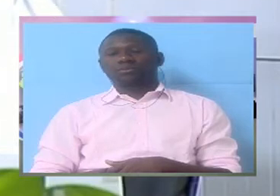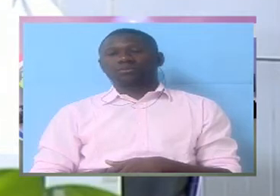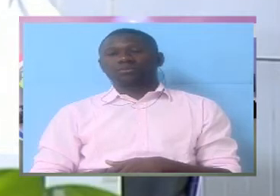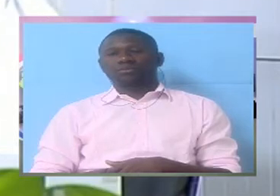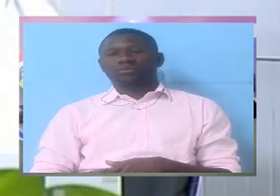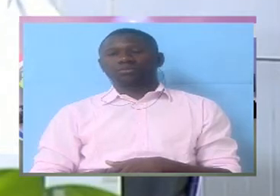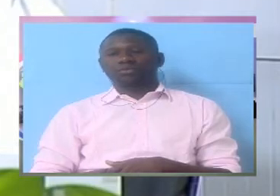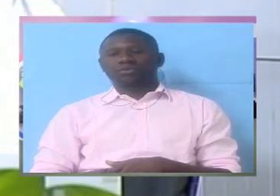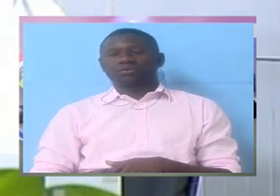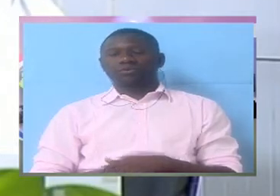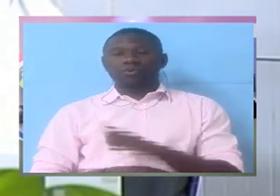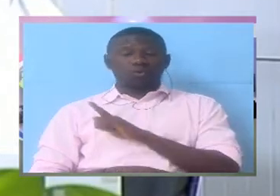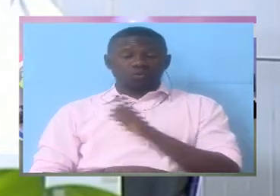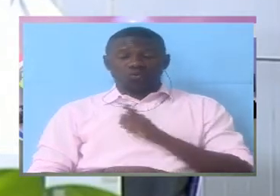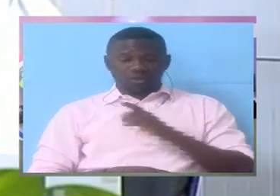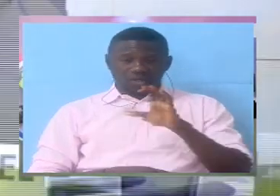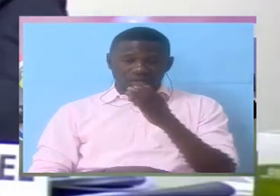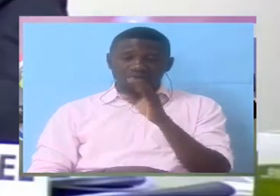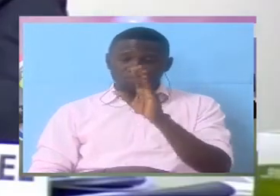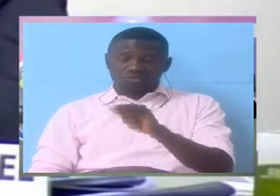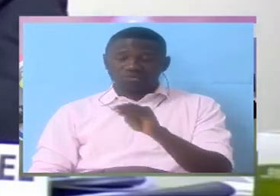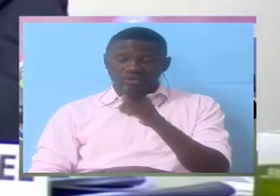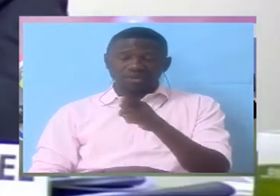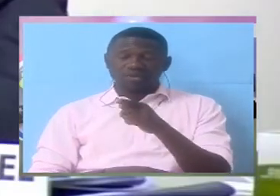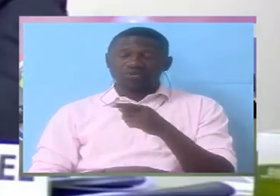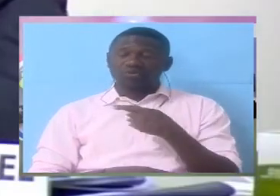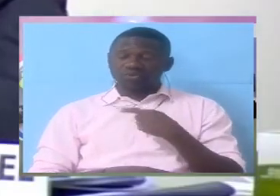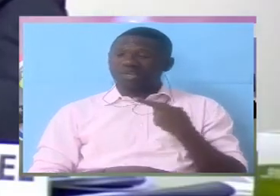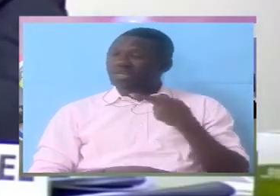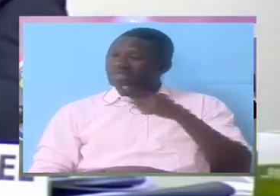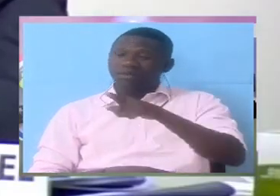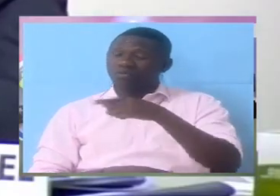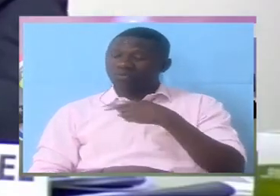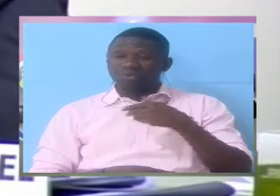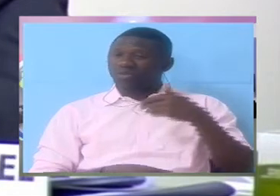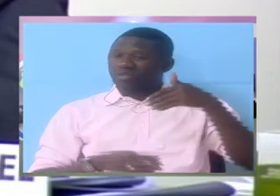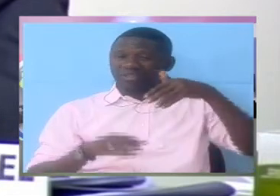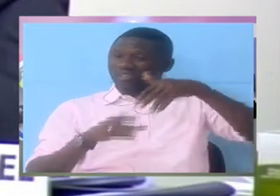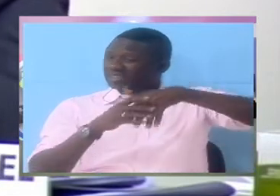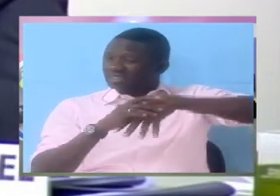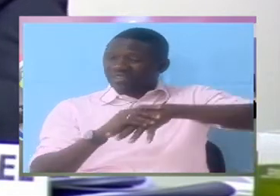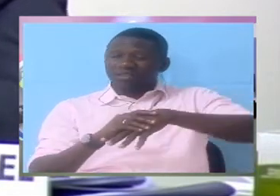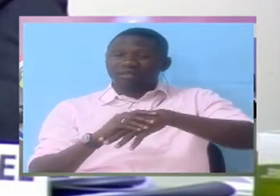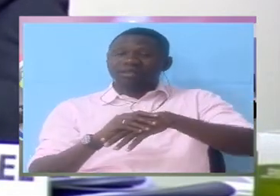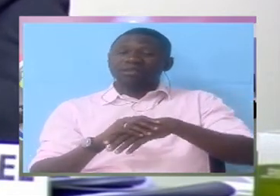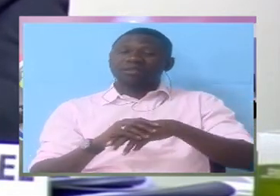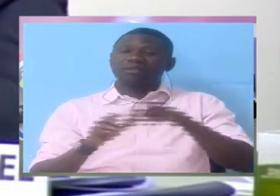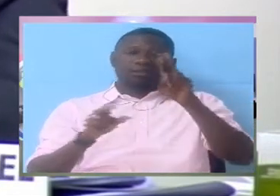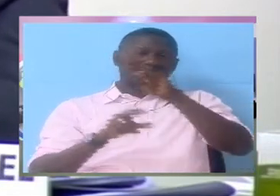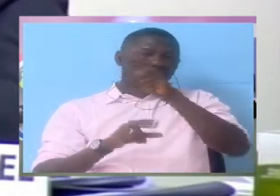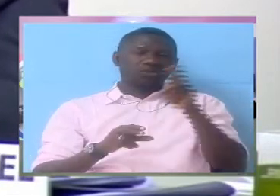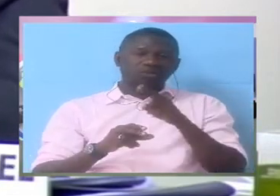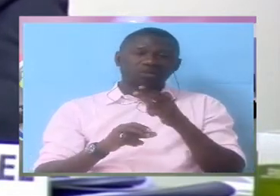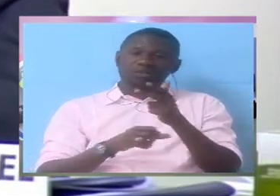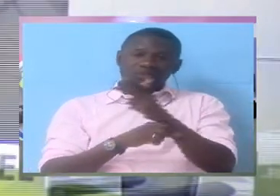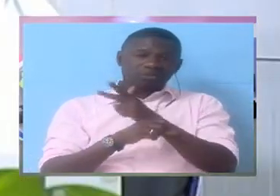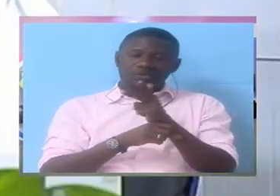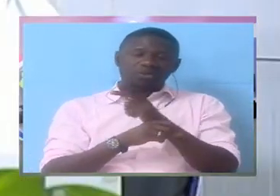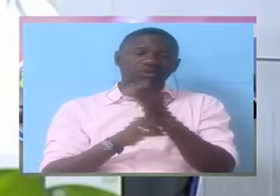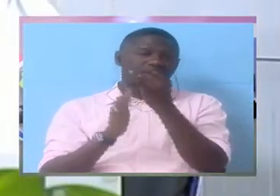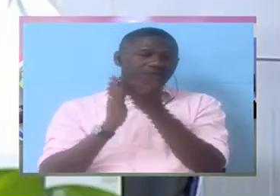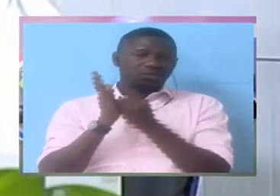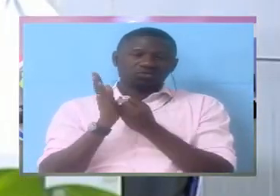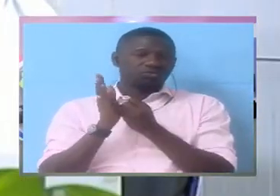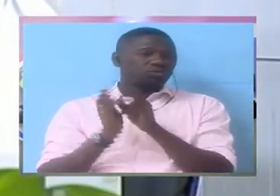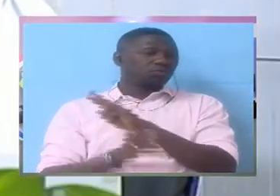We can do that to the extent that we do not compromise national security issues. So keno lo